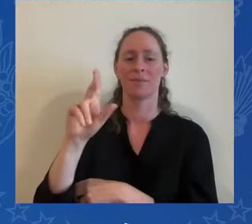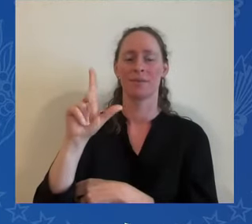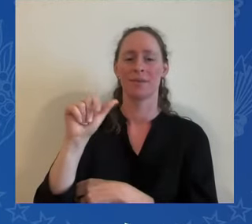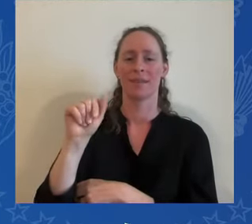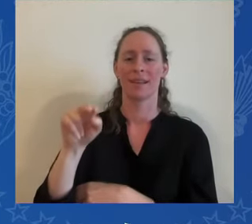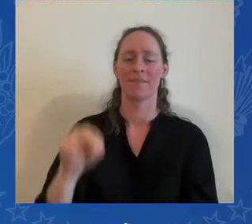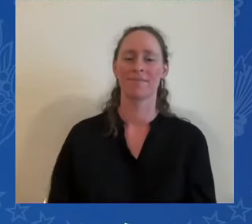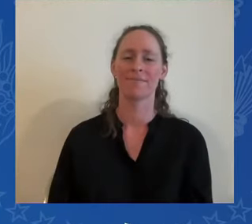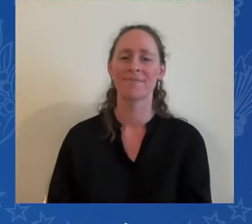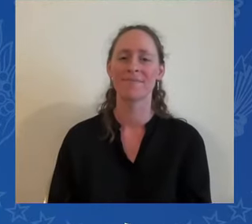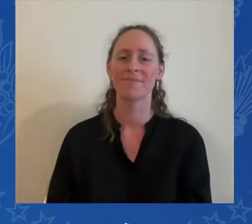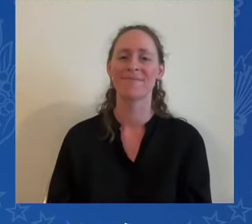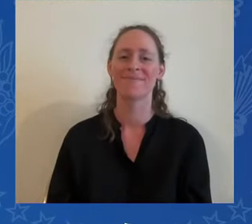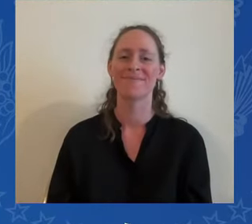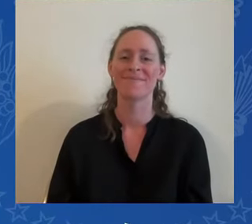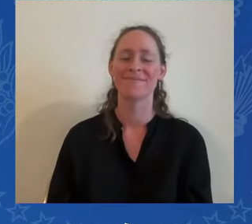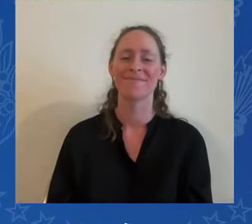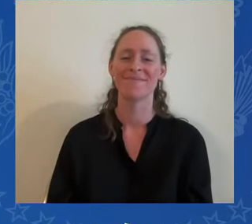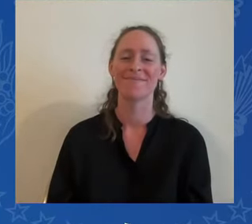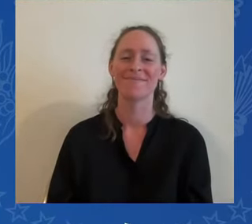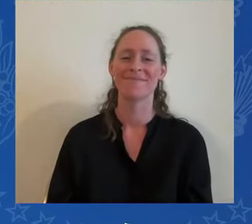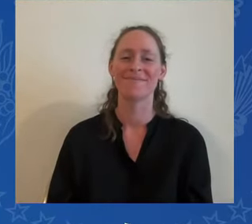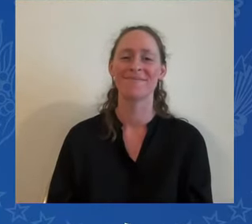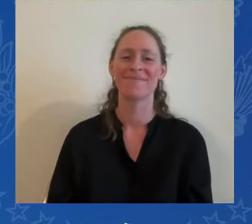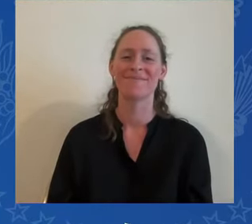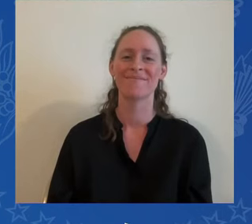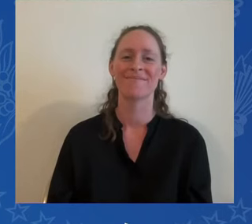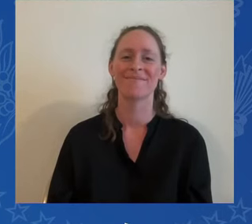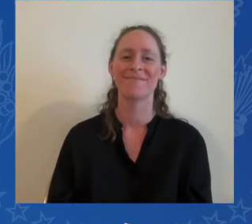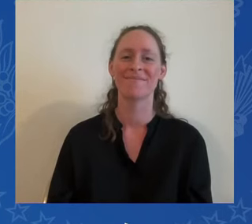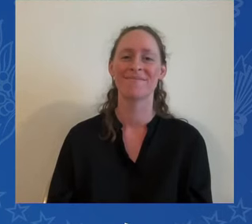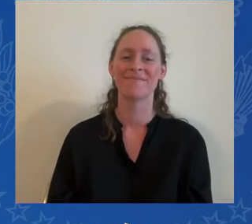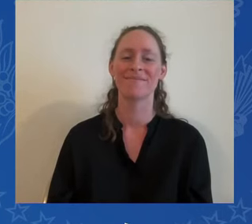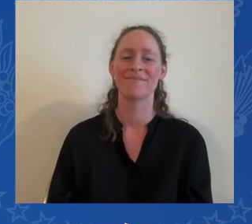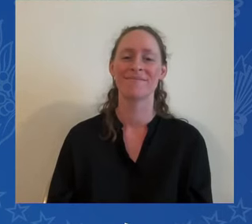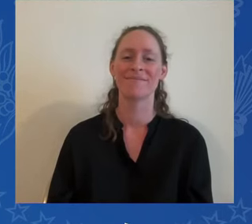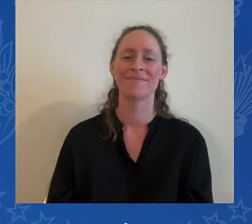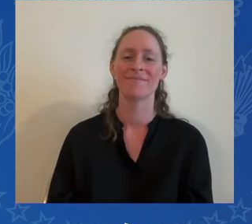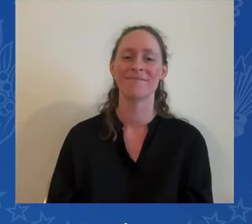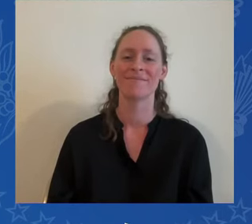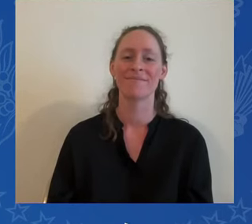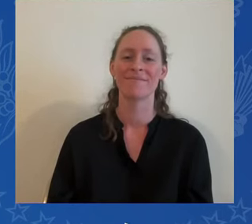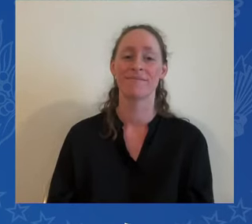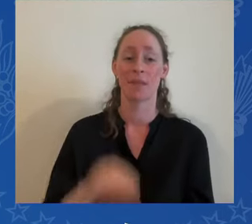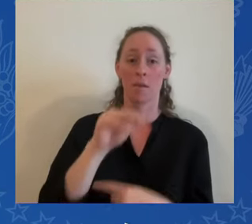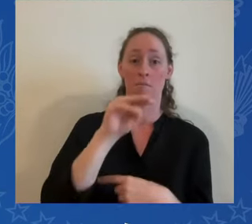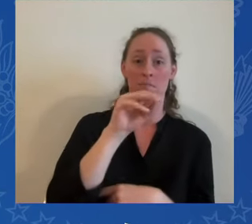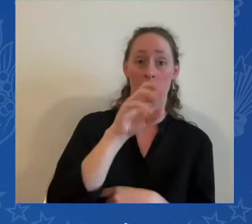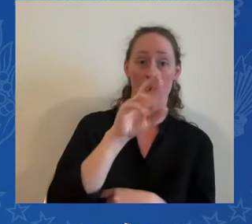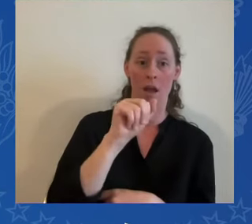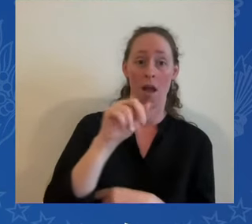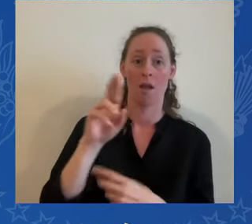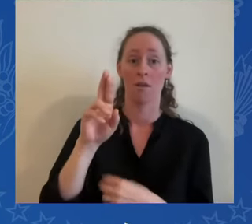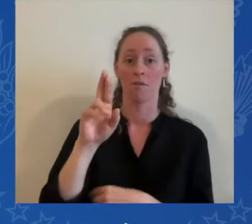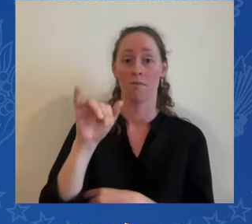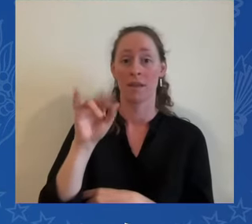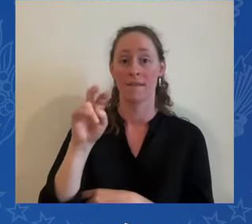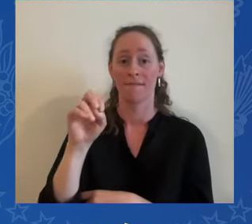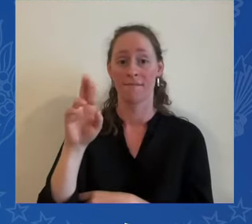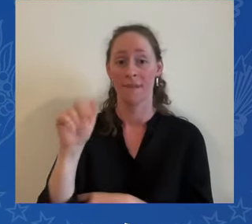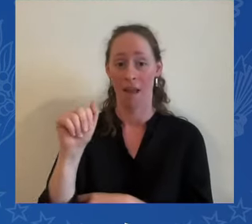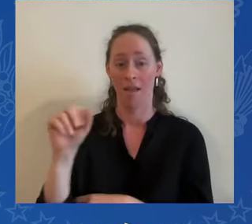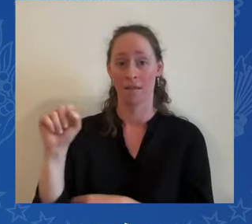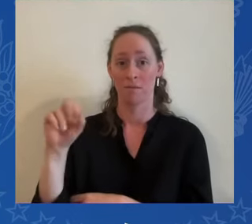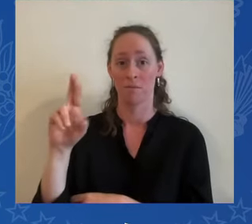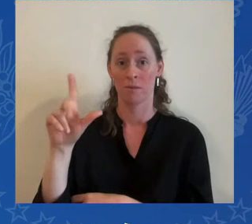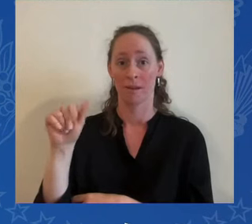Detectives Jason Rivera and Wilbert Mora, and Detective Summit Sulan of the New York City Police Department, who put themselves in the line of fire